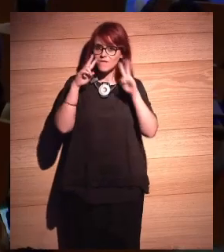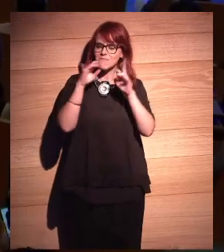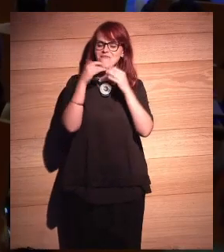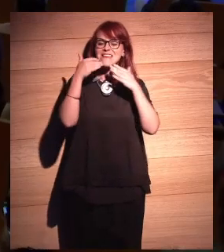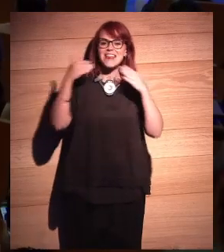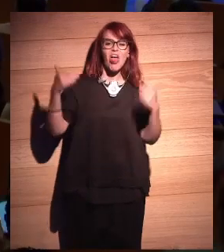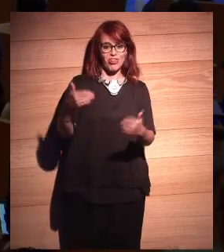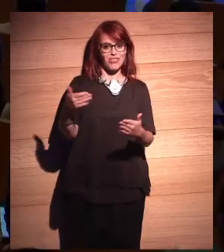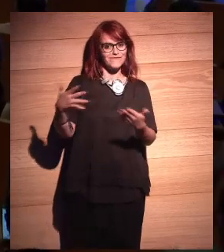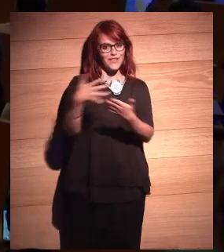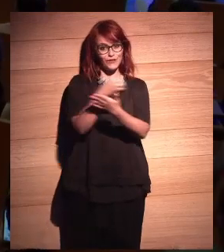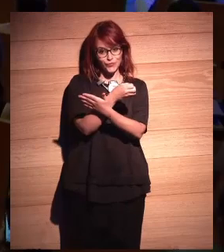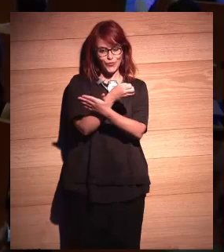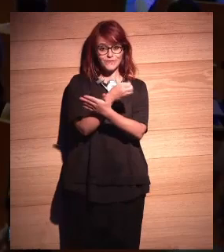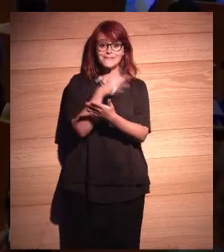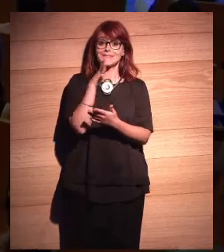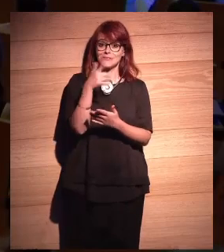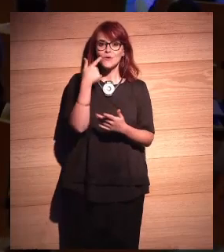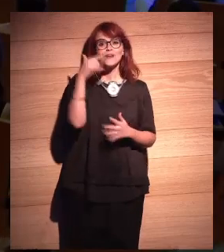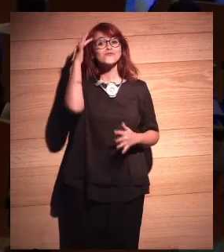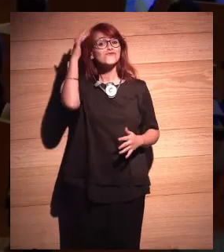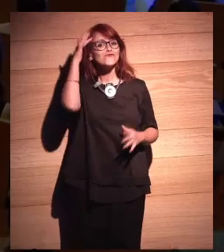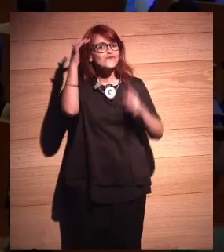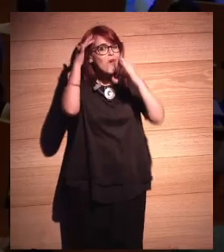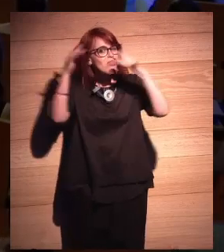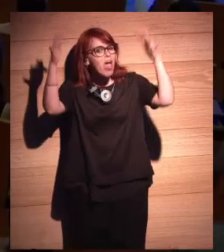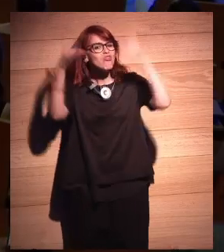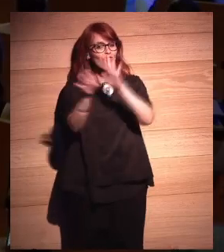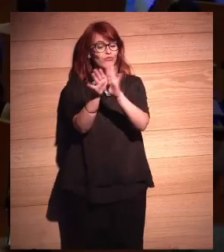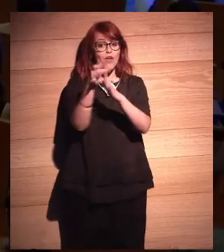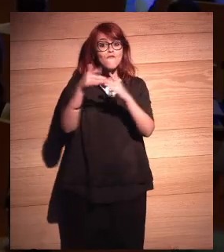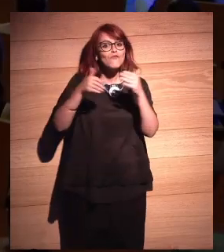Fundación Telefónica. Thank you very much to everyone for